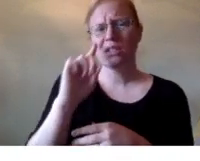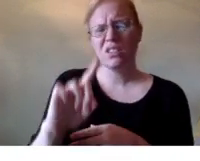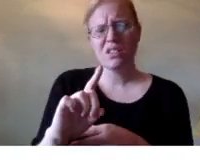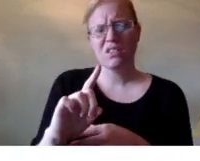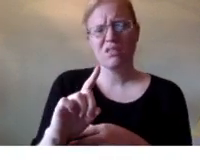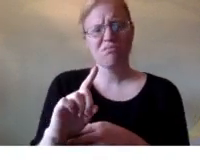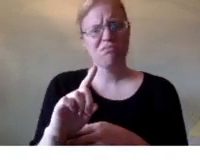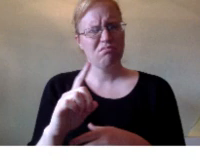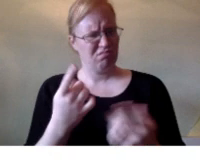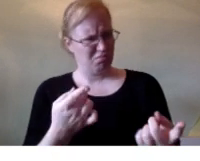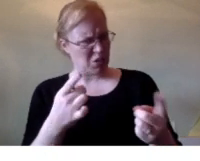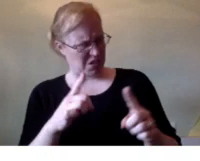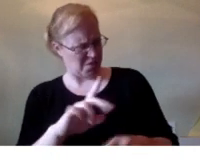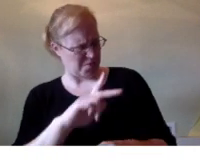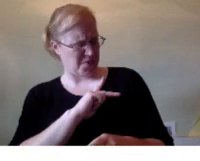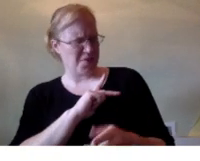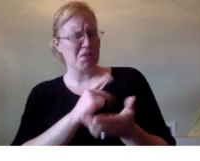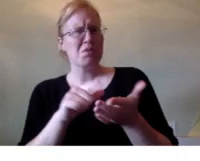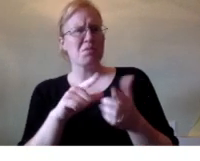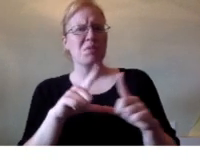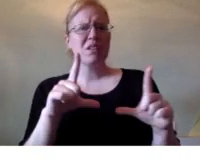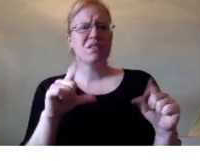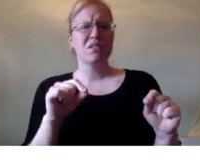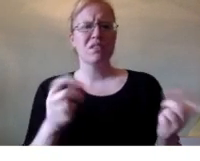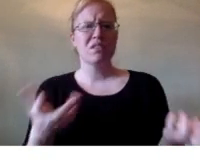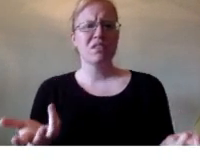$190.61. What happened to Keisha's paycheck?